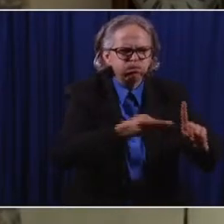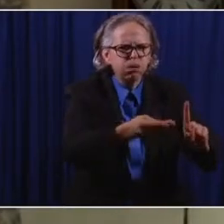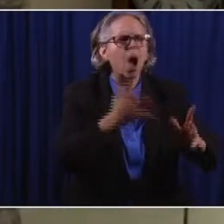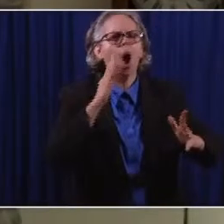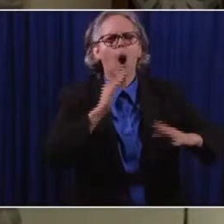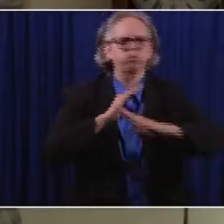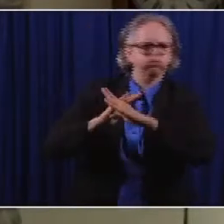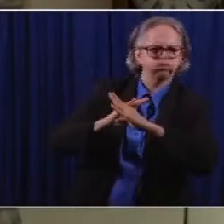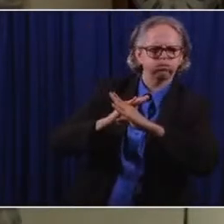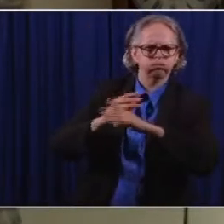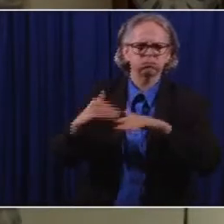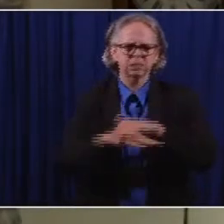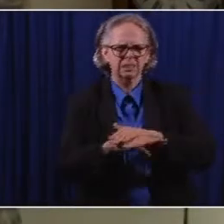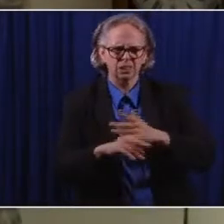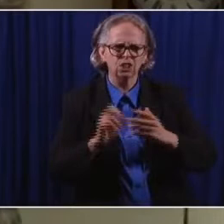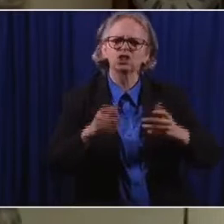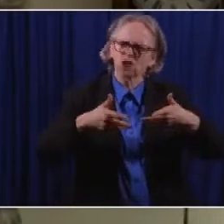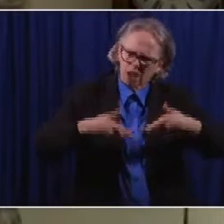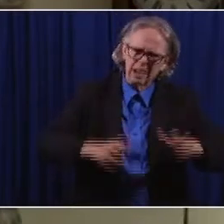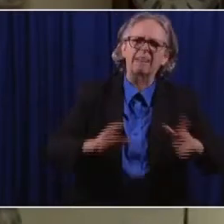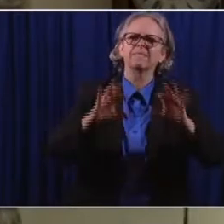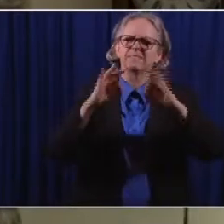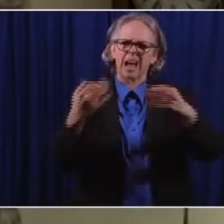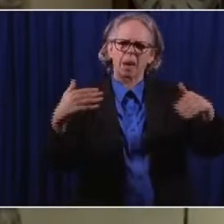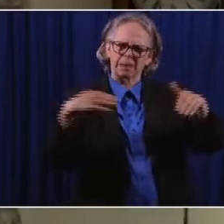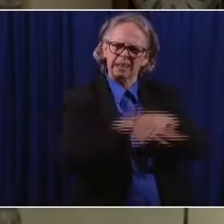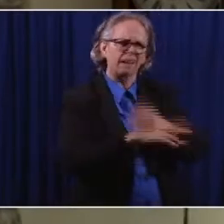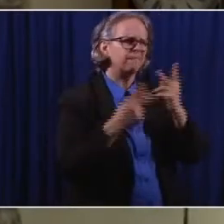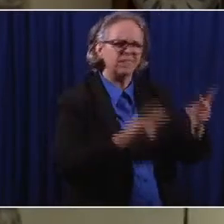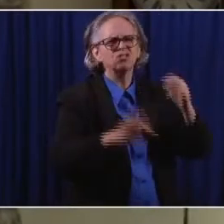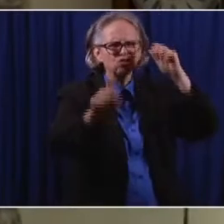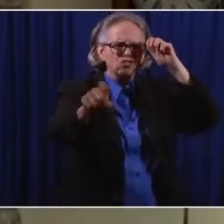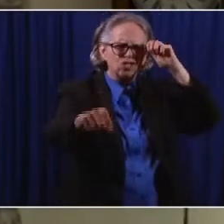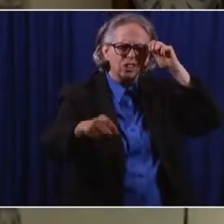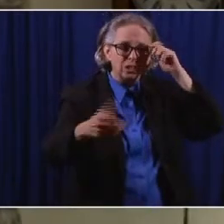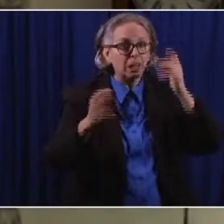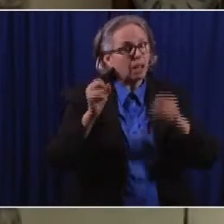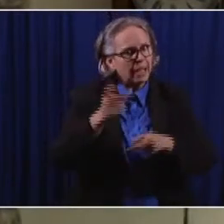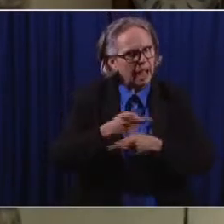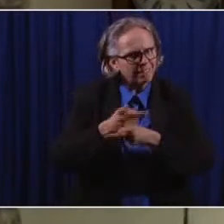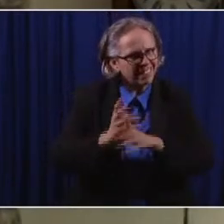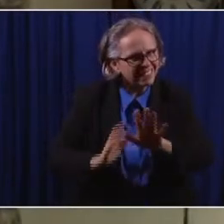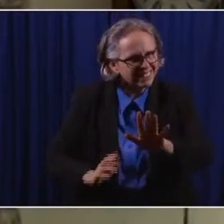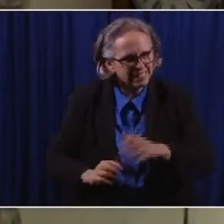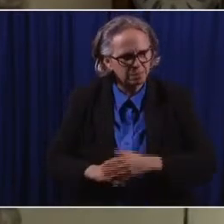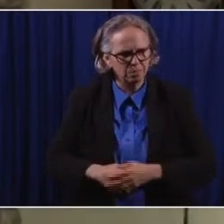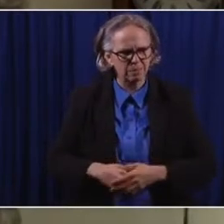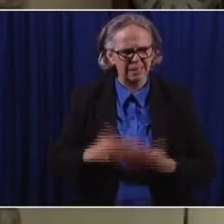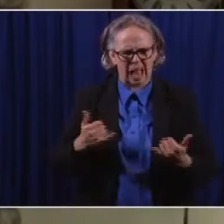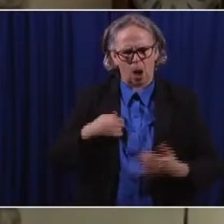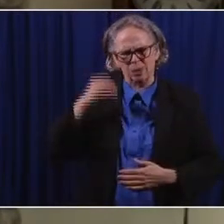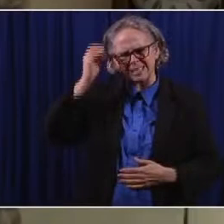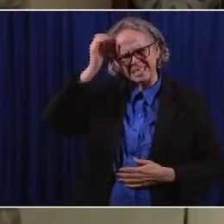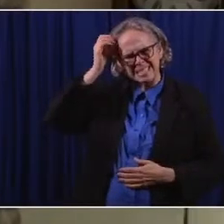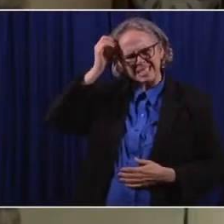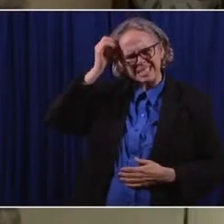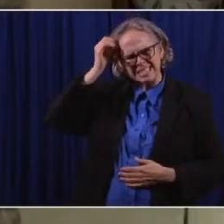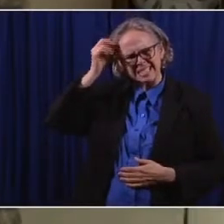visit. They need to be careful. We're now coming up with protocol, which Director McElroy will be announcing